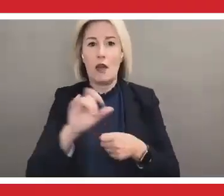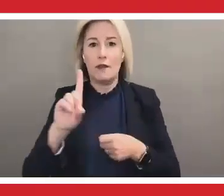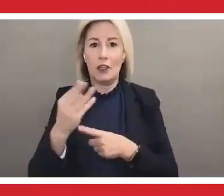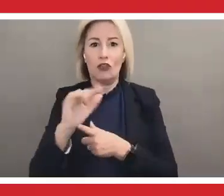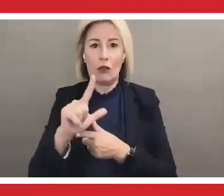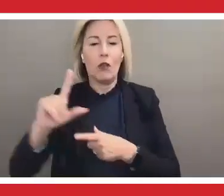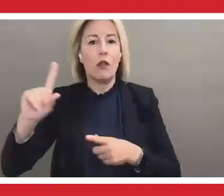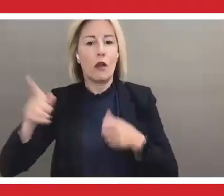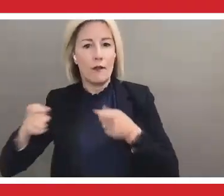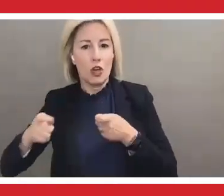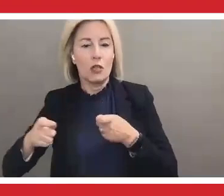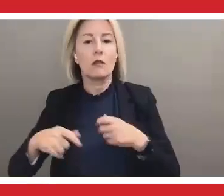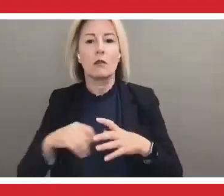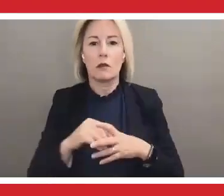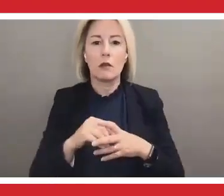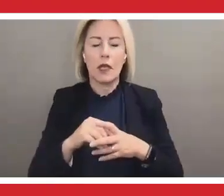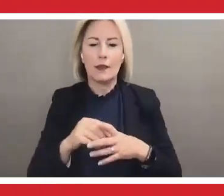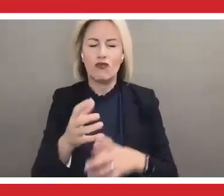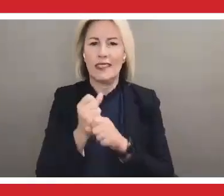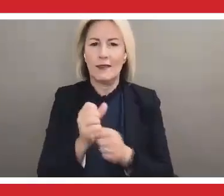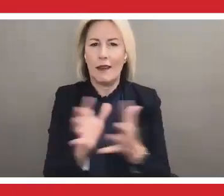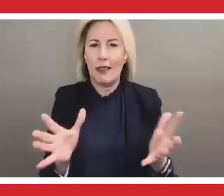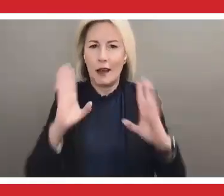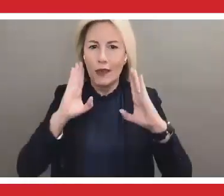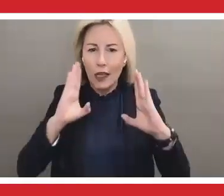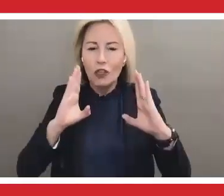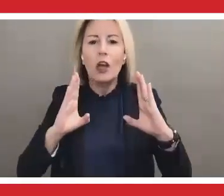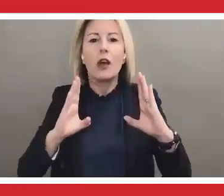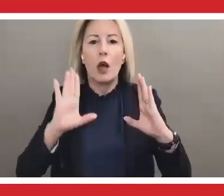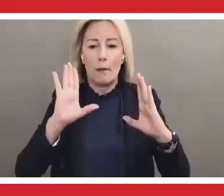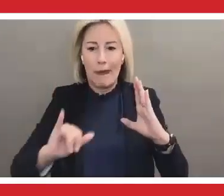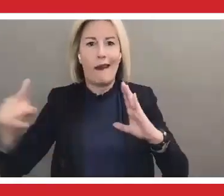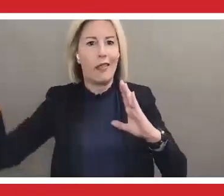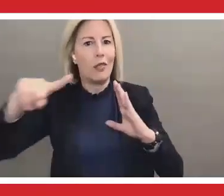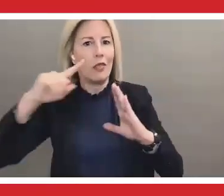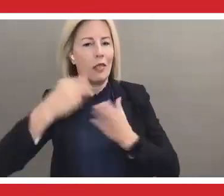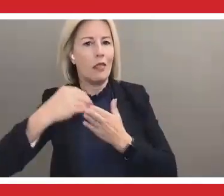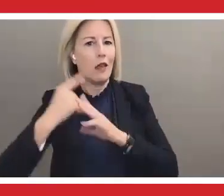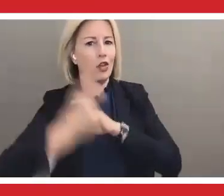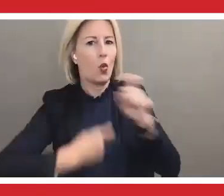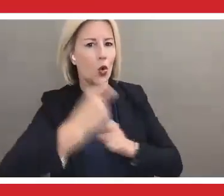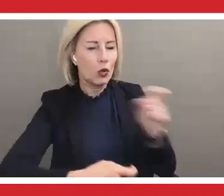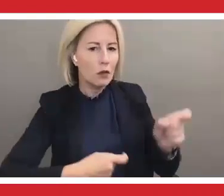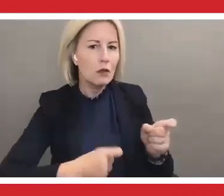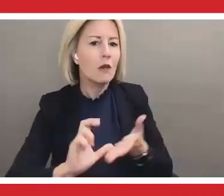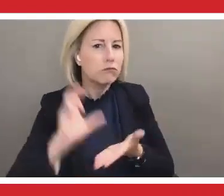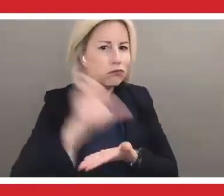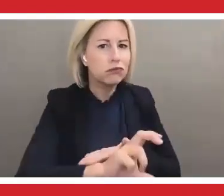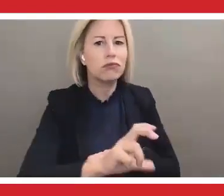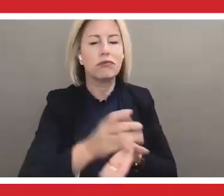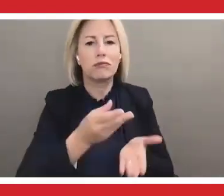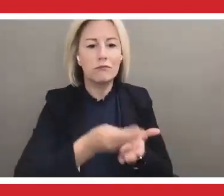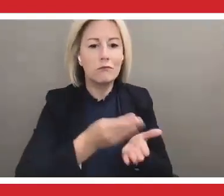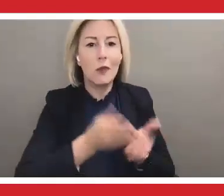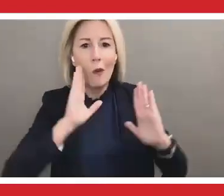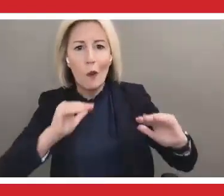achieving a lot of attention by donors, and a lot of donors are putting money in developing this area in different